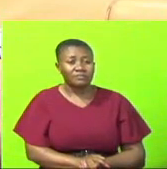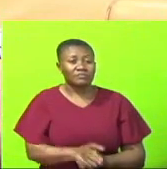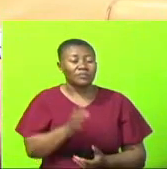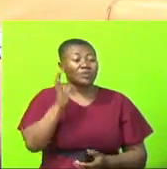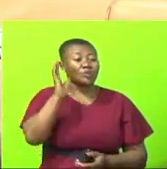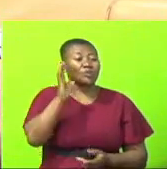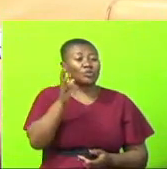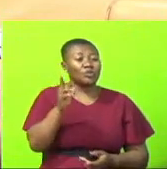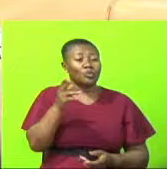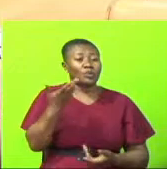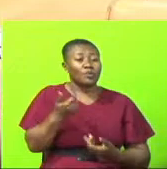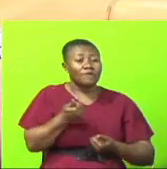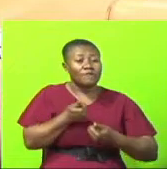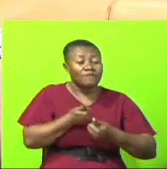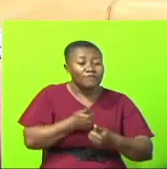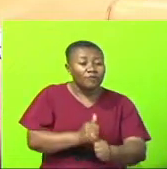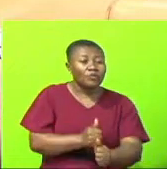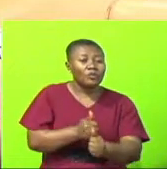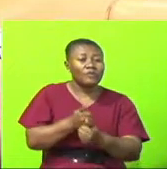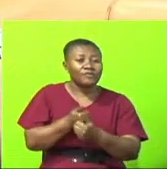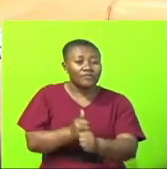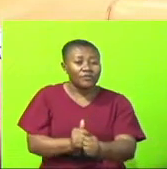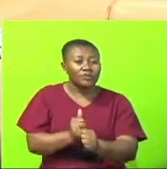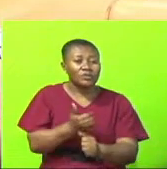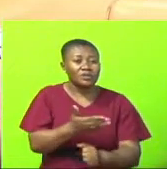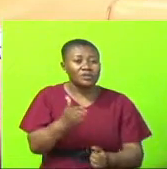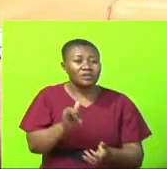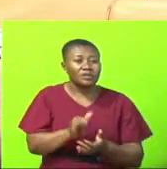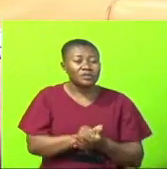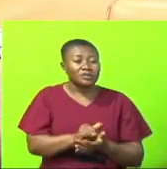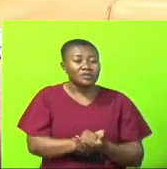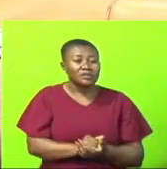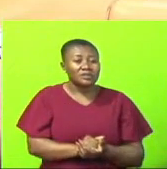action that will seem to take